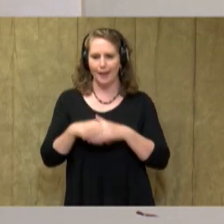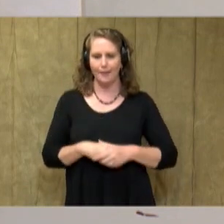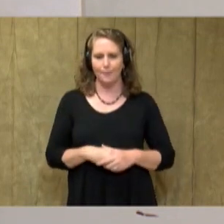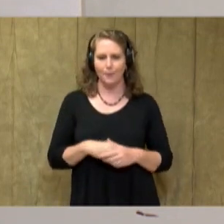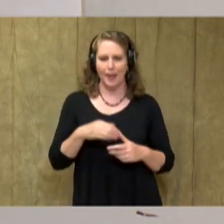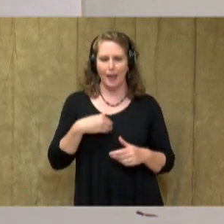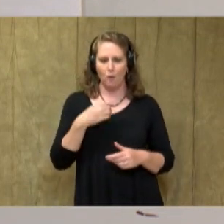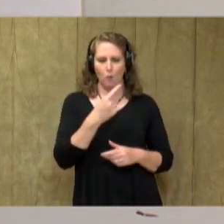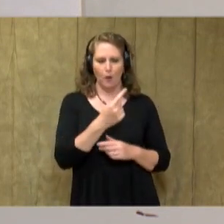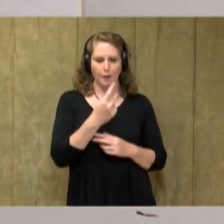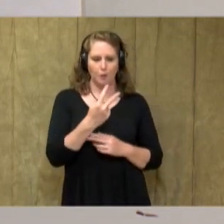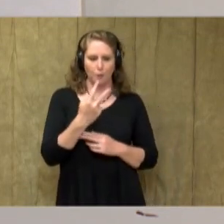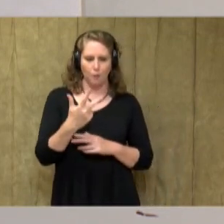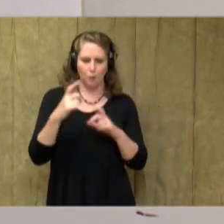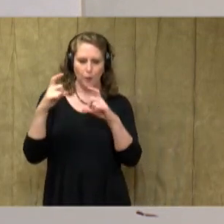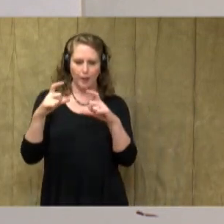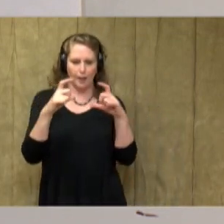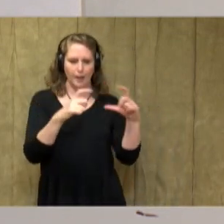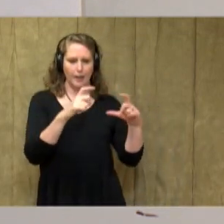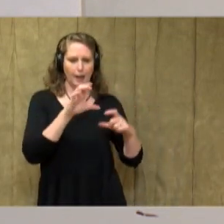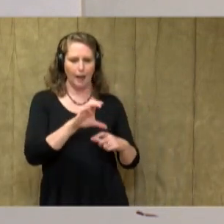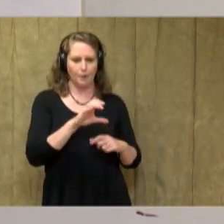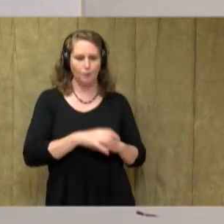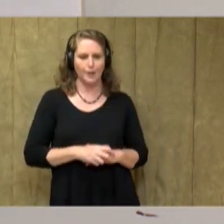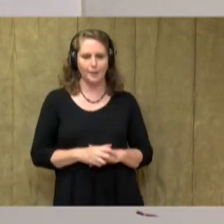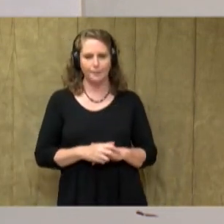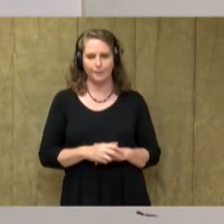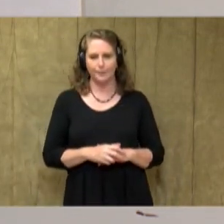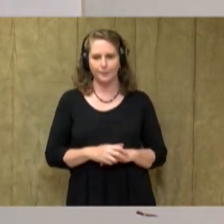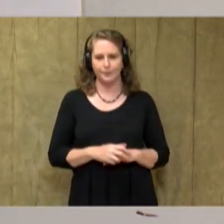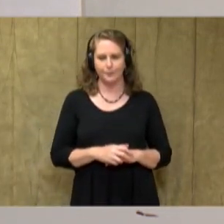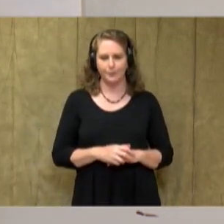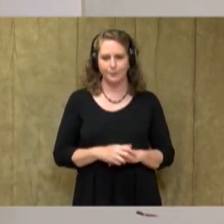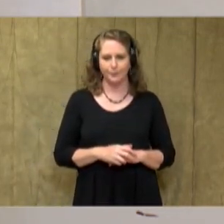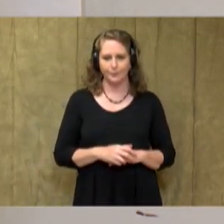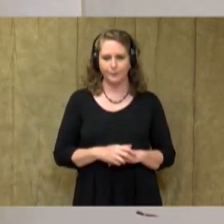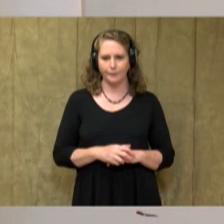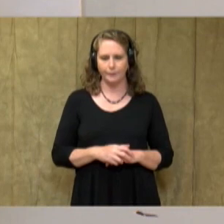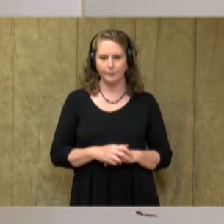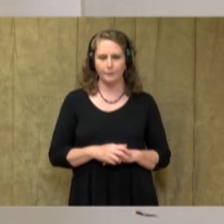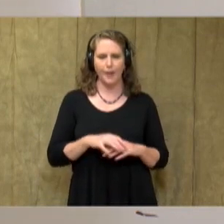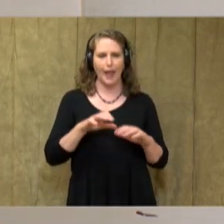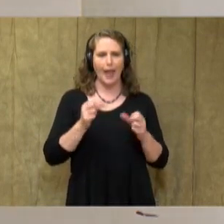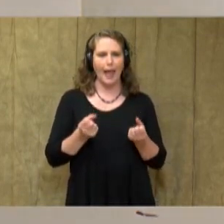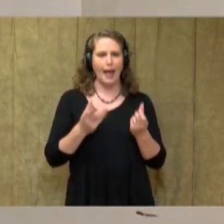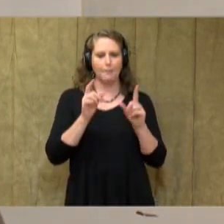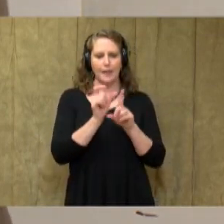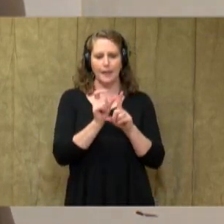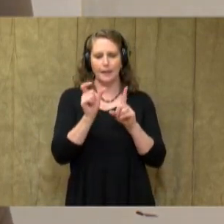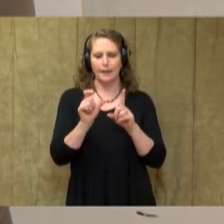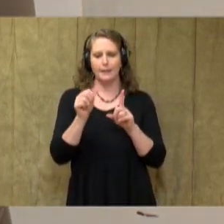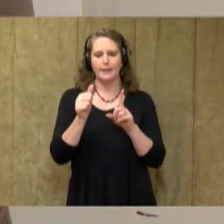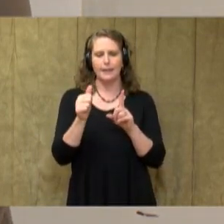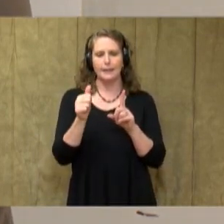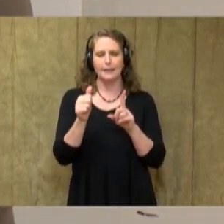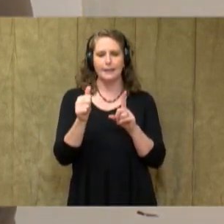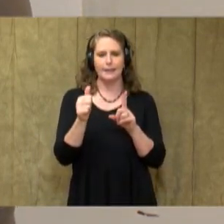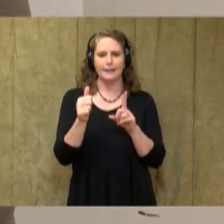1, 2, 300. So there's my 300s. How many tens do I have?